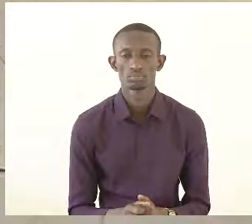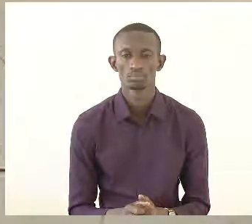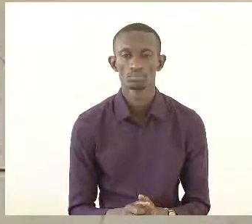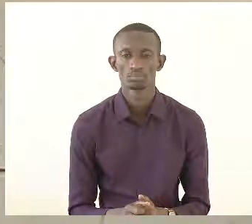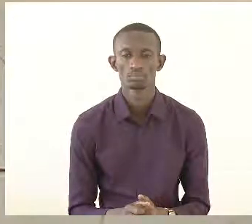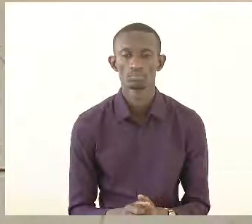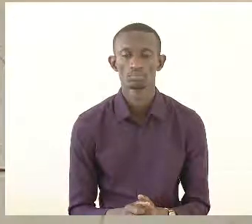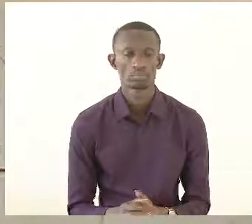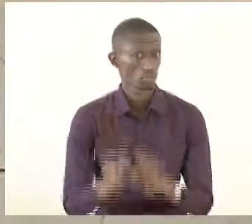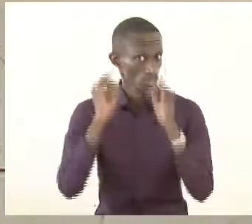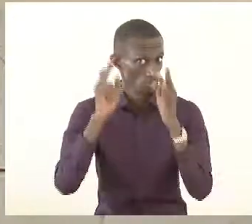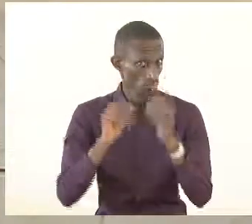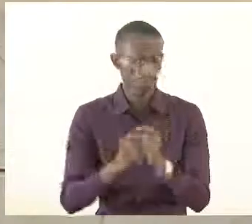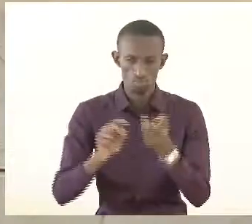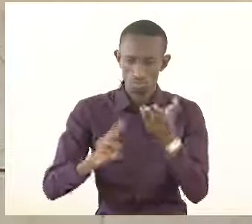a mixture of